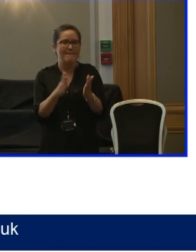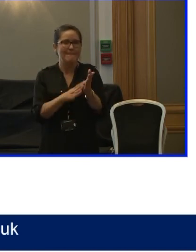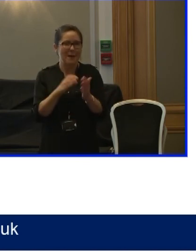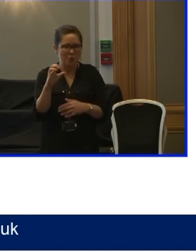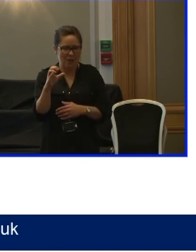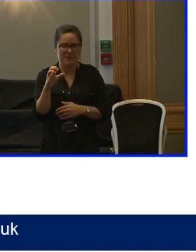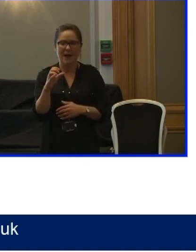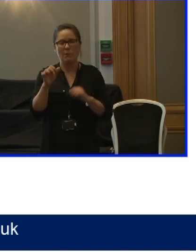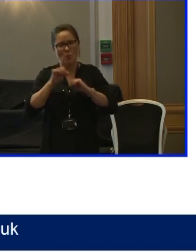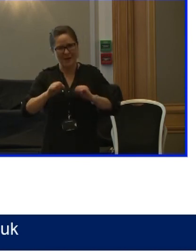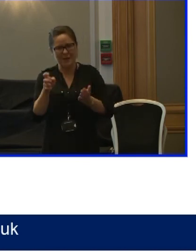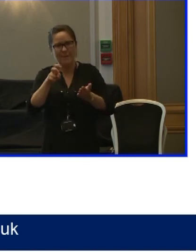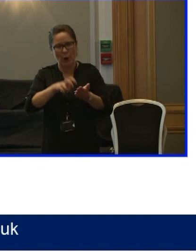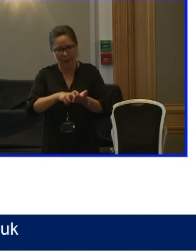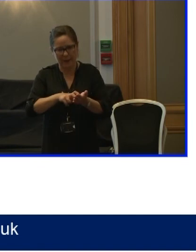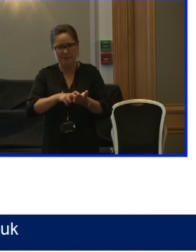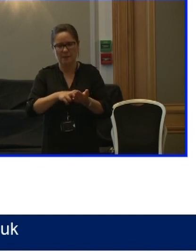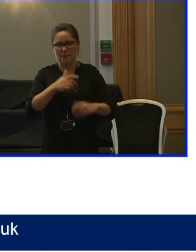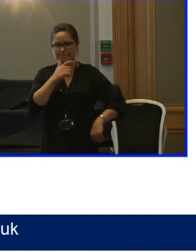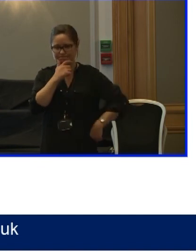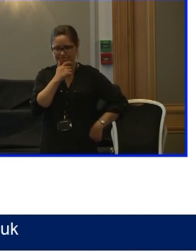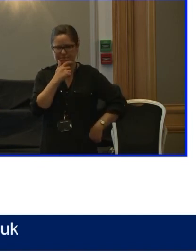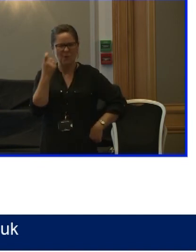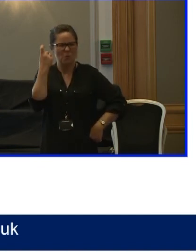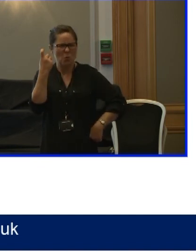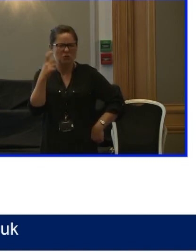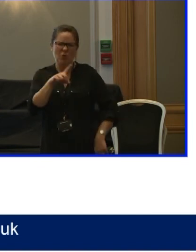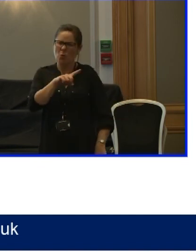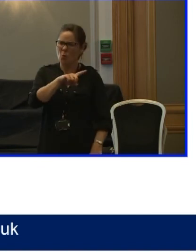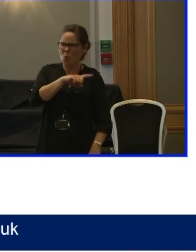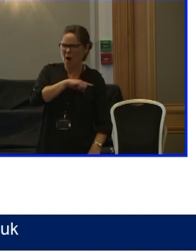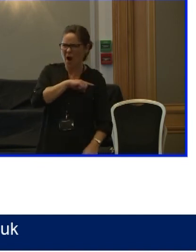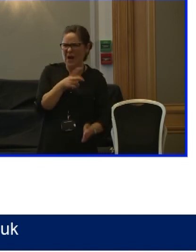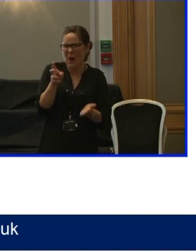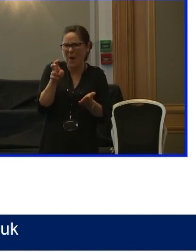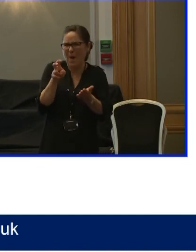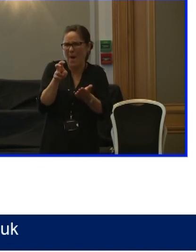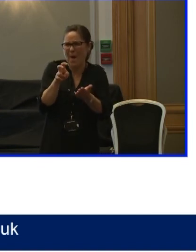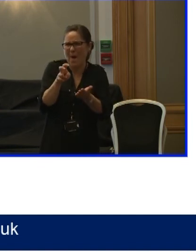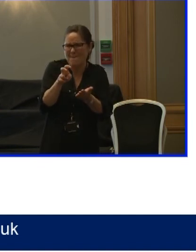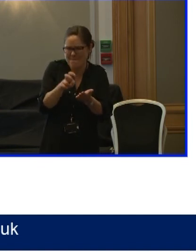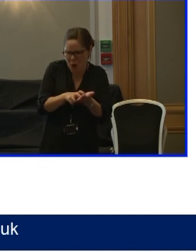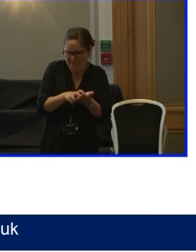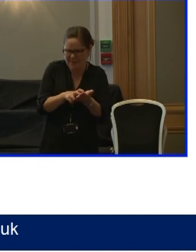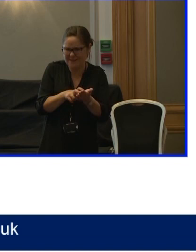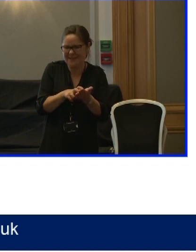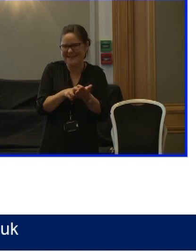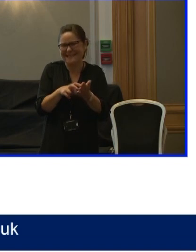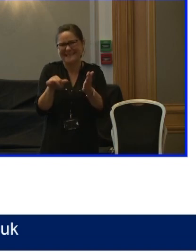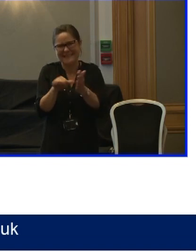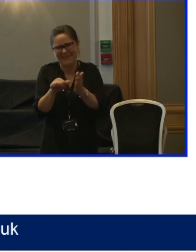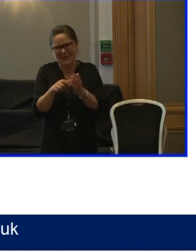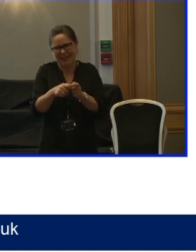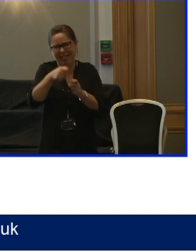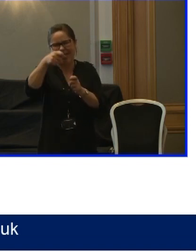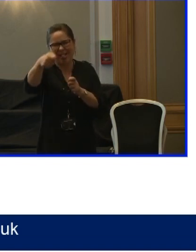people with visual impairment can't still get their appointment done unless it's a backlog of COVID-19? And what's the way around that?